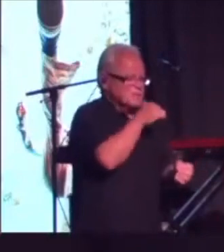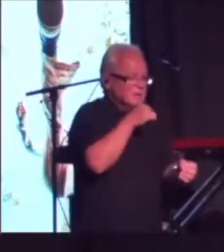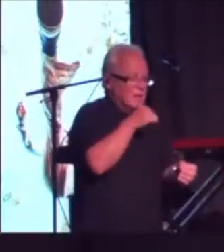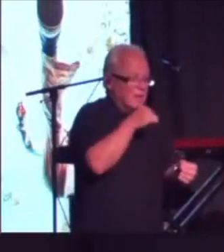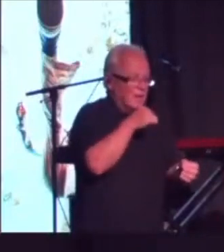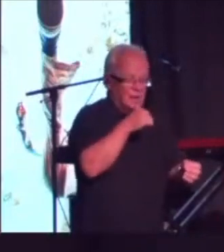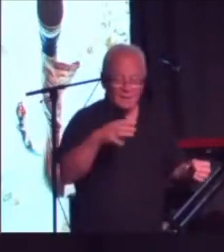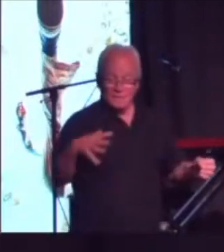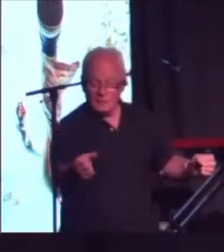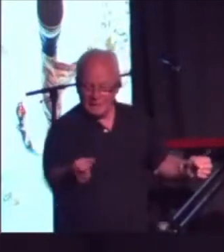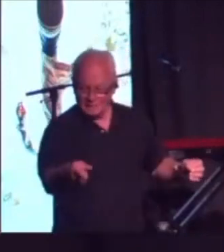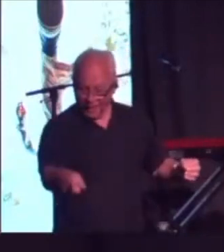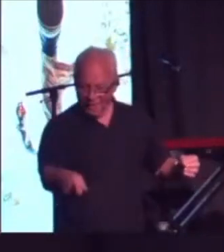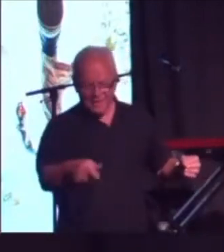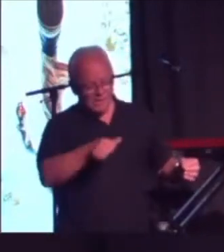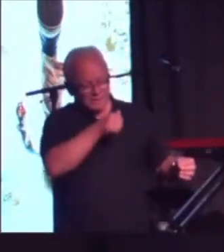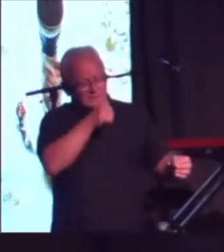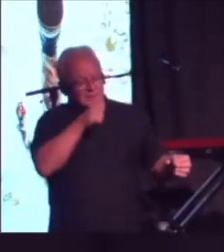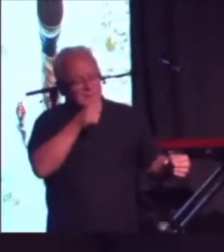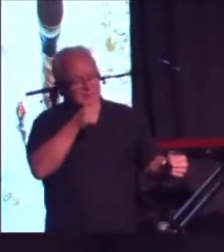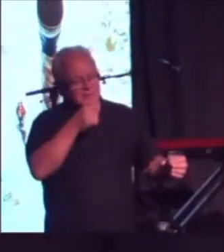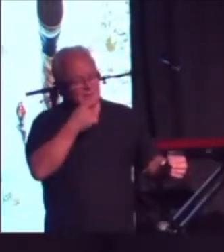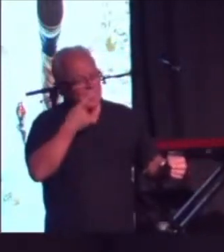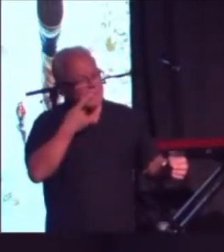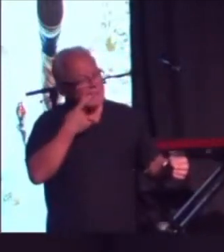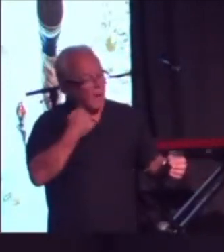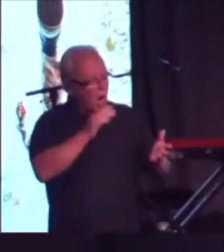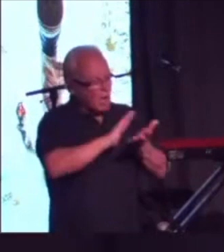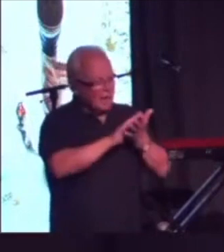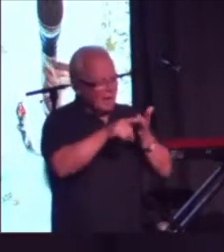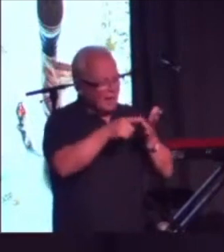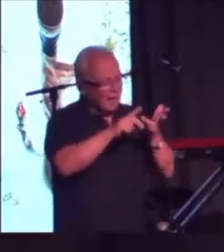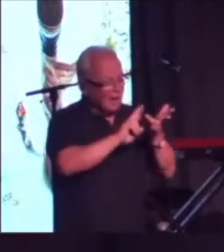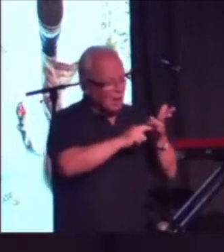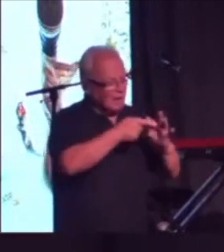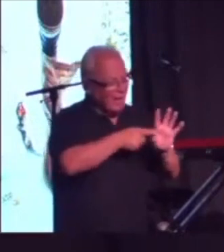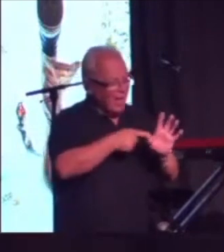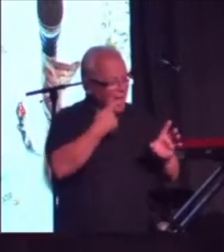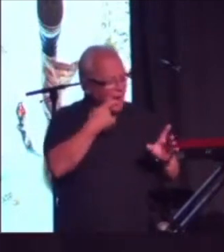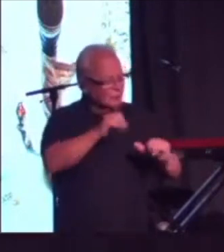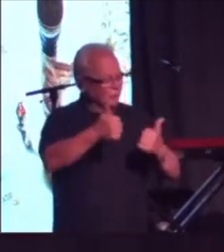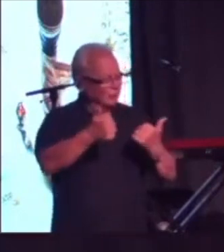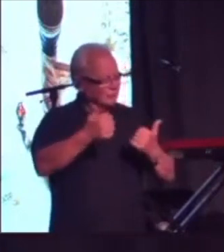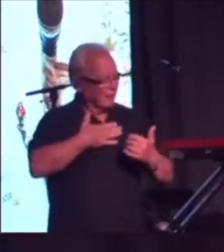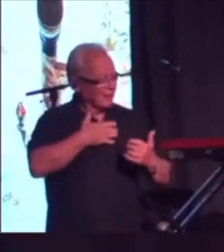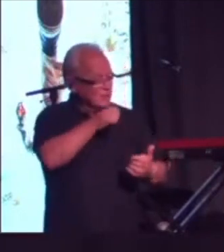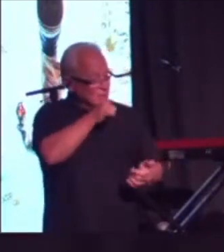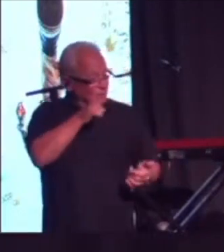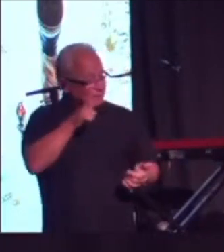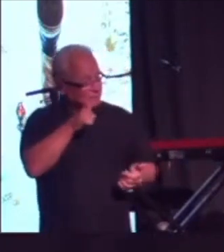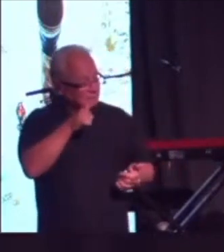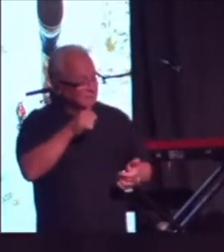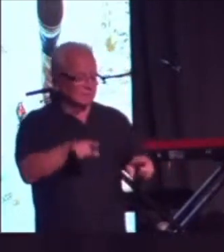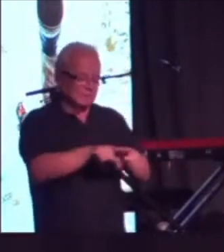discovered. You tasted honey and saw that it was good. And the Bible uses this metaphor for sweetness to describe friendship. So